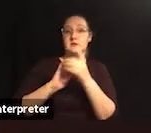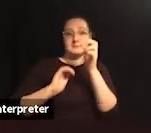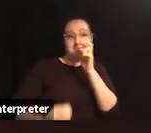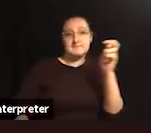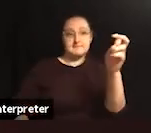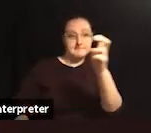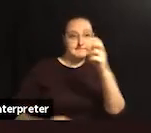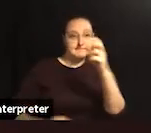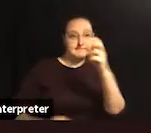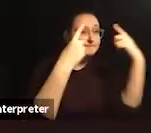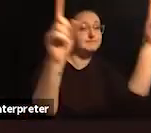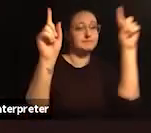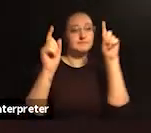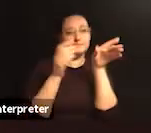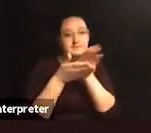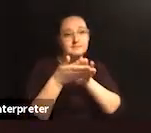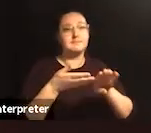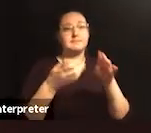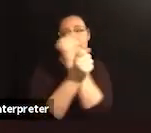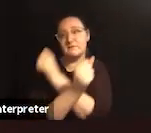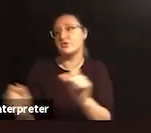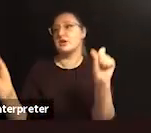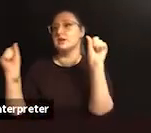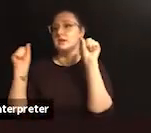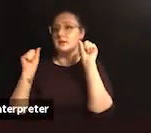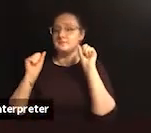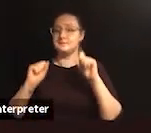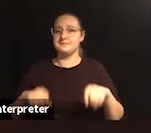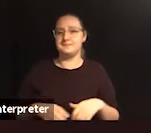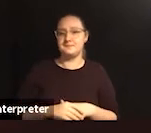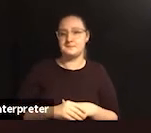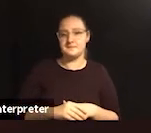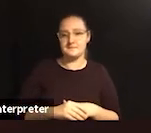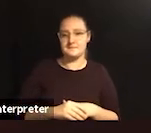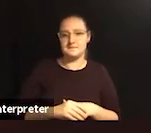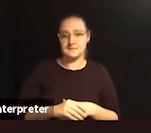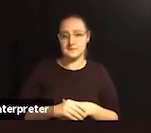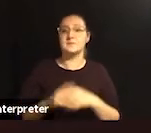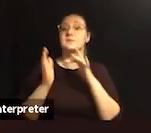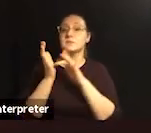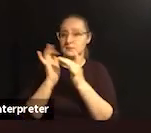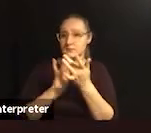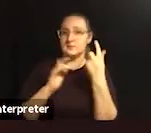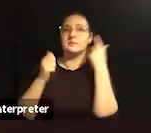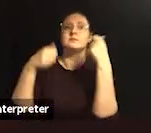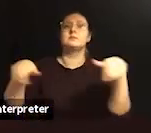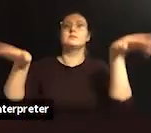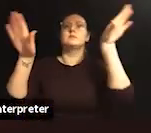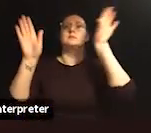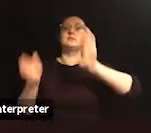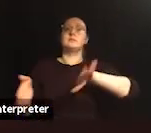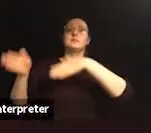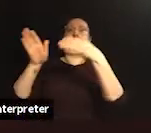joy. To fulfill your purpose, he gave himself up to death, and rising from the grave, destroyed death and made the